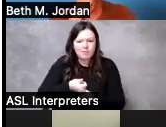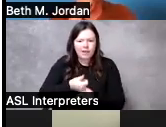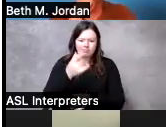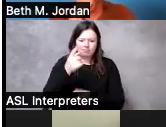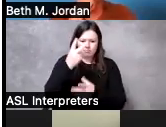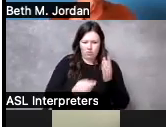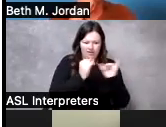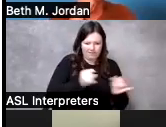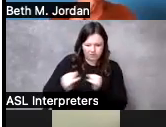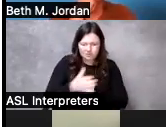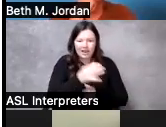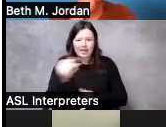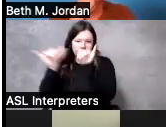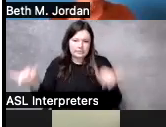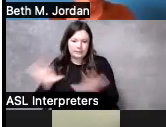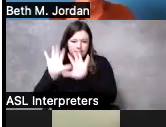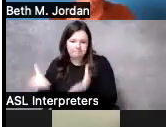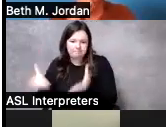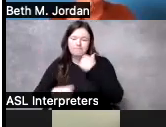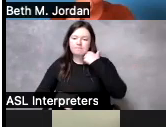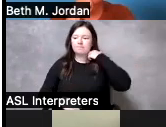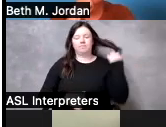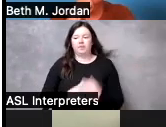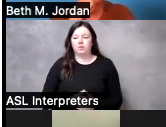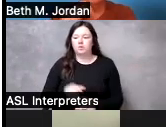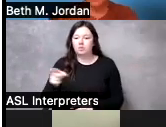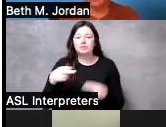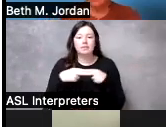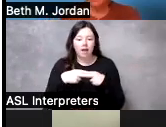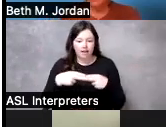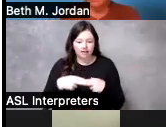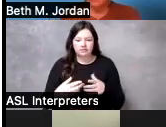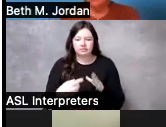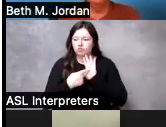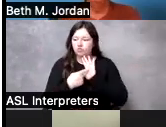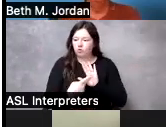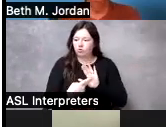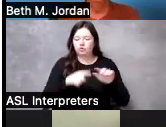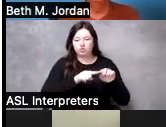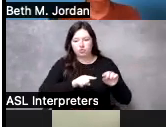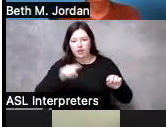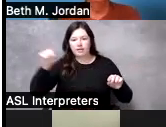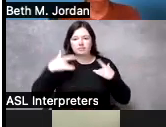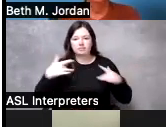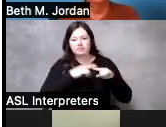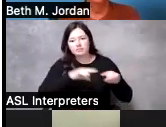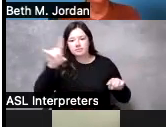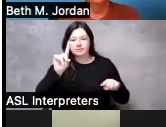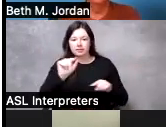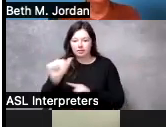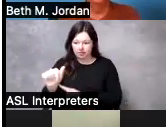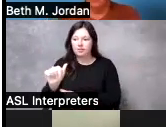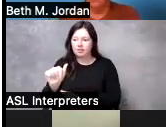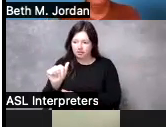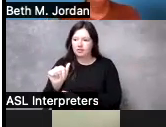and on the system. So this slide here reflects trend data from the Kentucky Incentives for